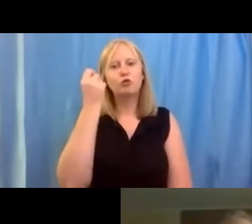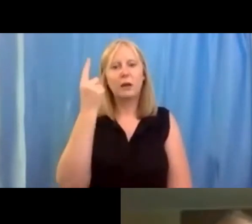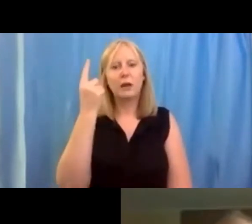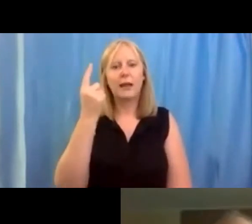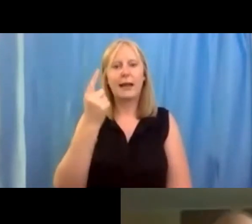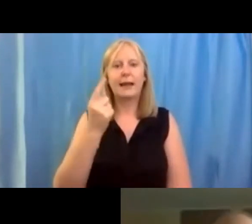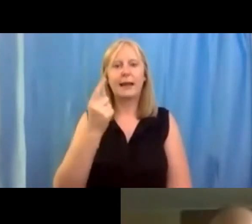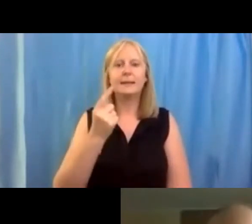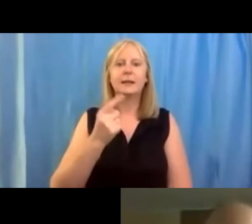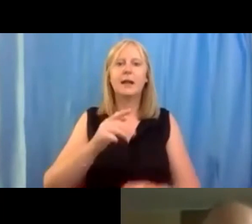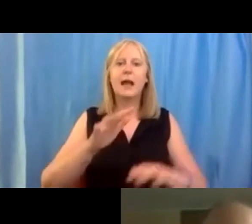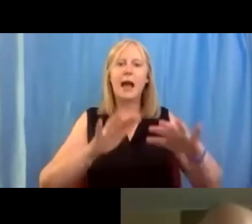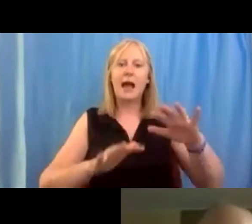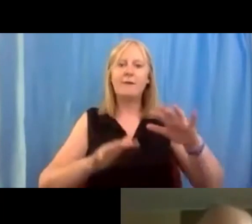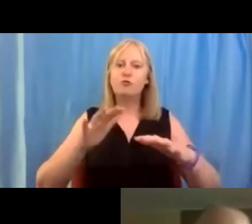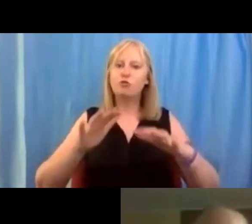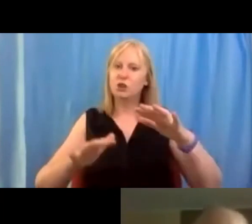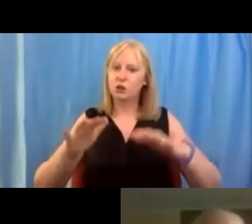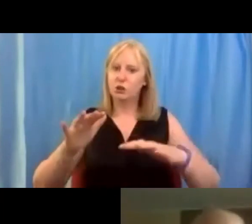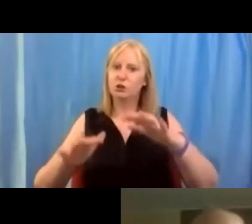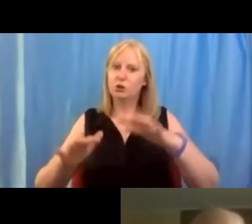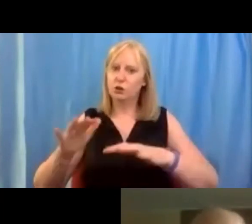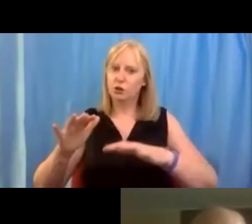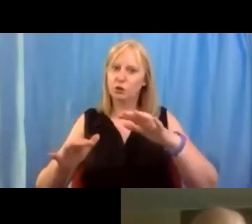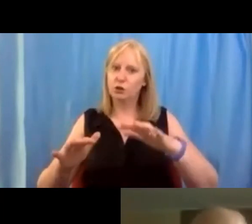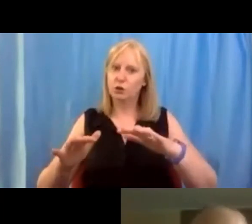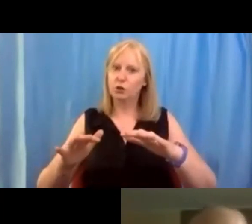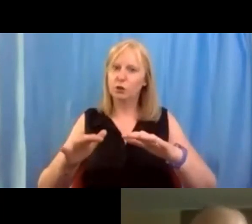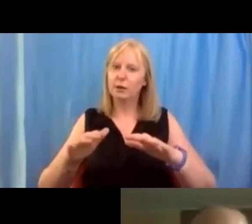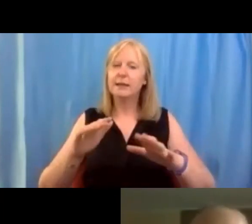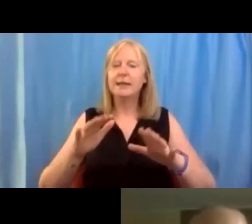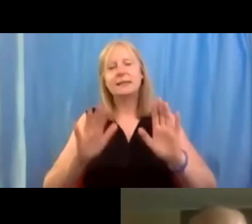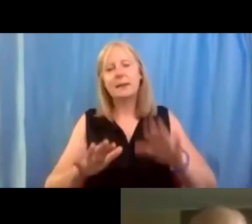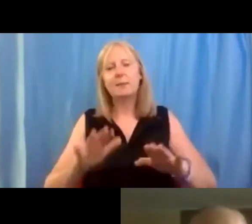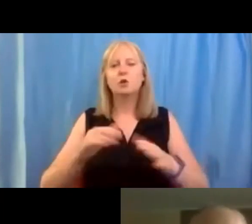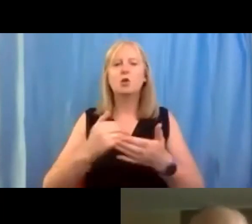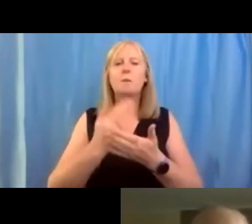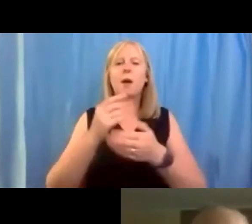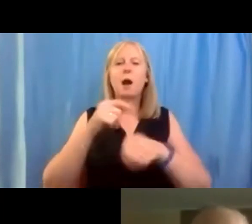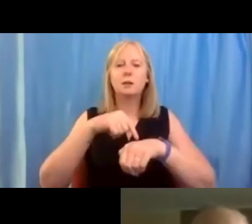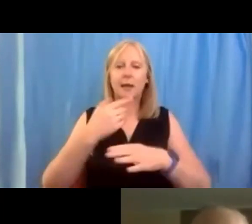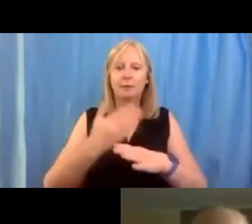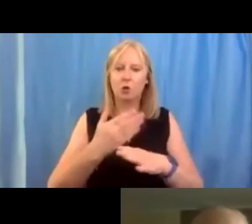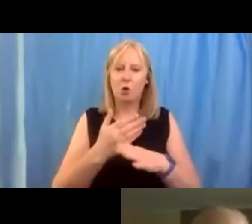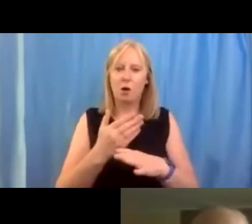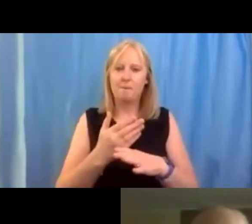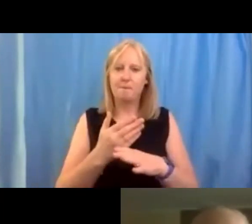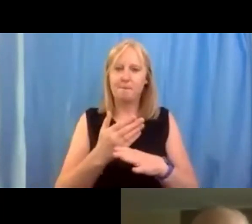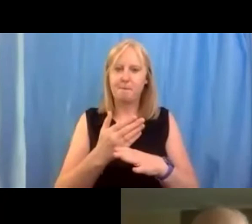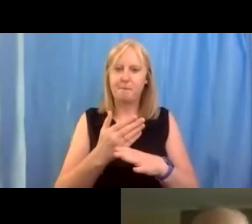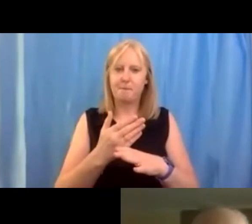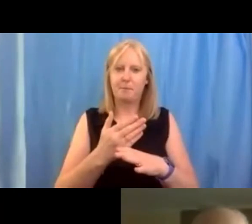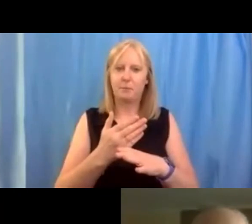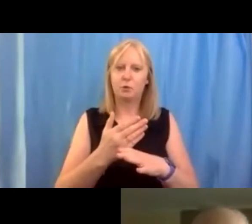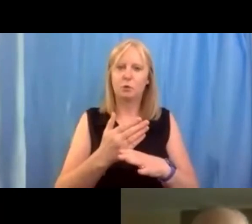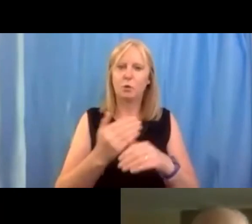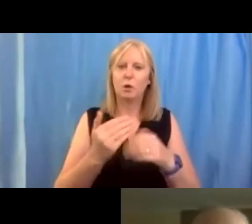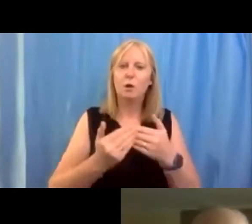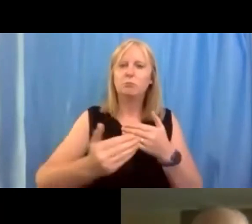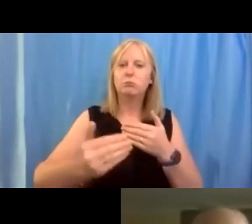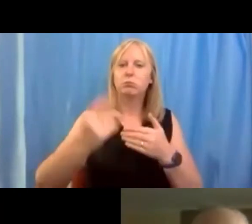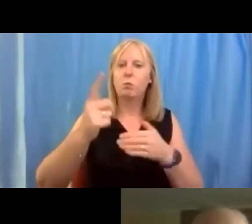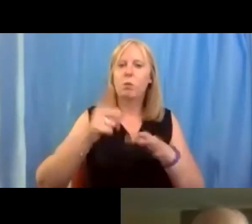out and treat it like a bit like a part-time job, but average it out over the year and make